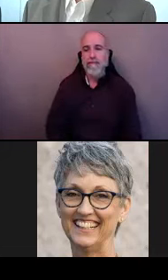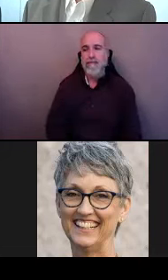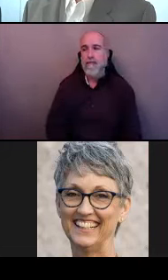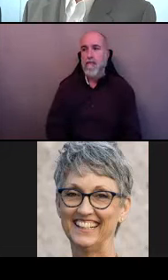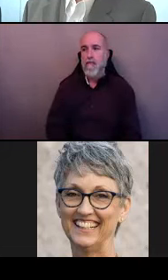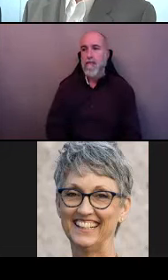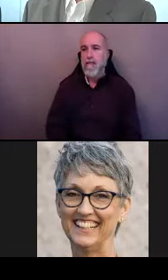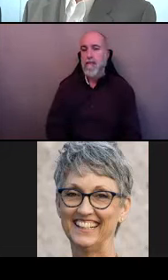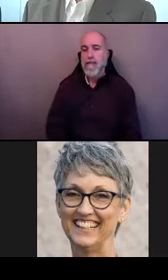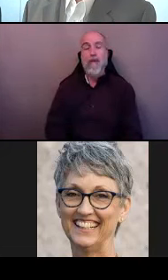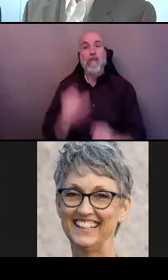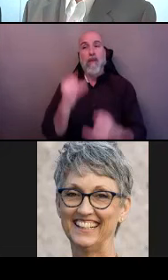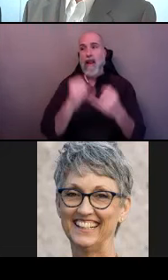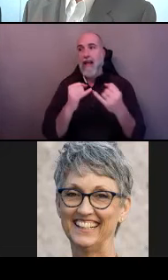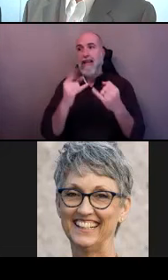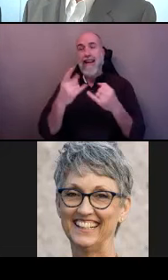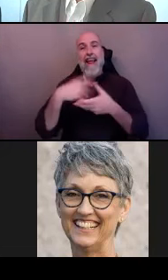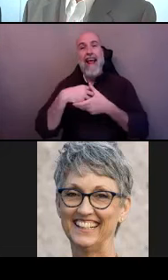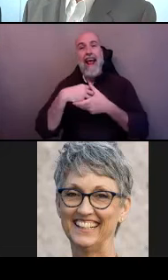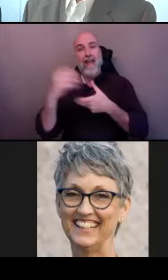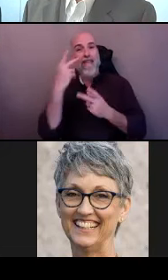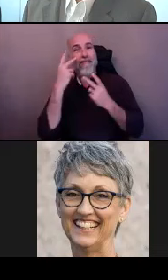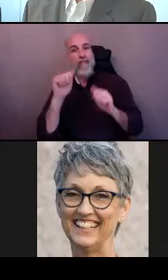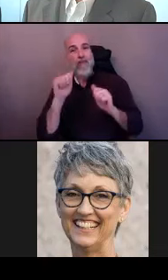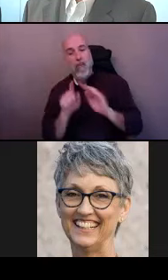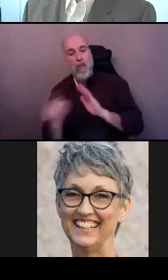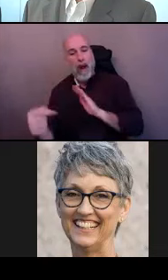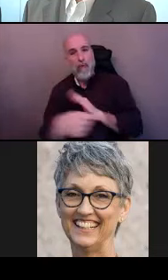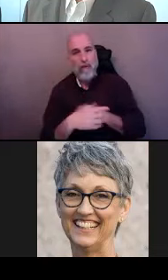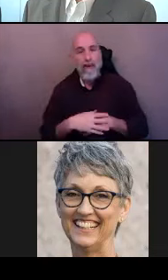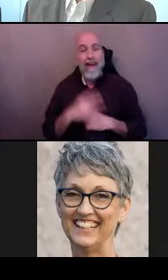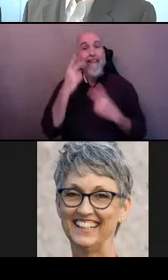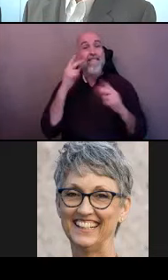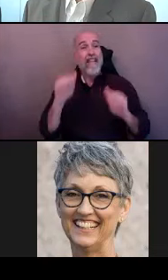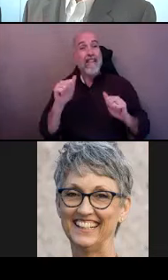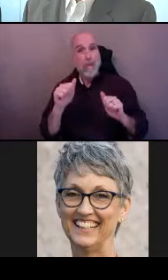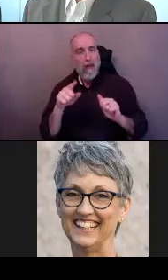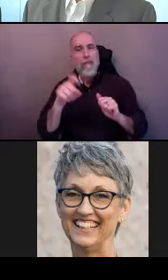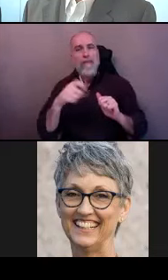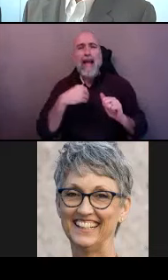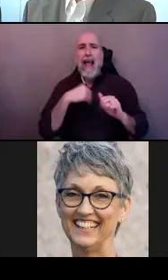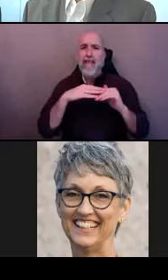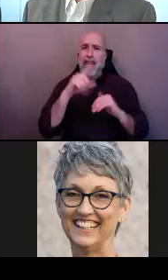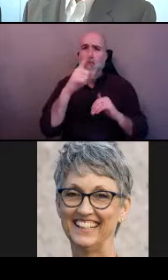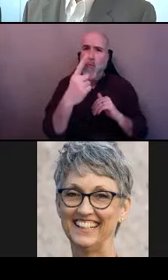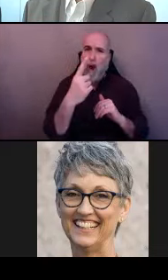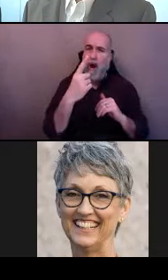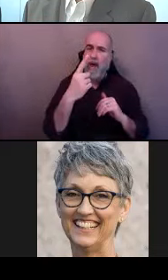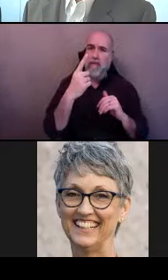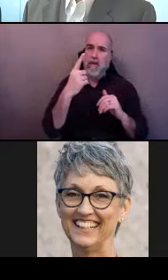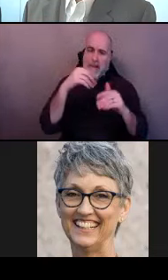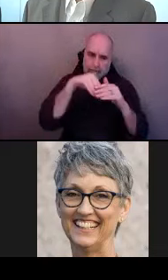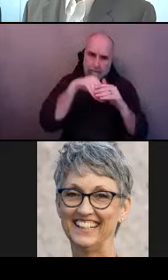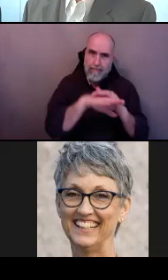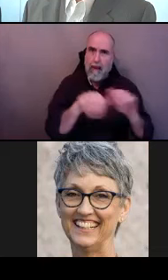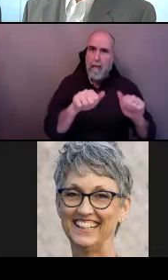So the last component, the exterior visible route. A visible entrance must have at least one visible route with a cross slope no greater